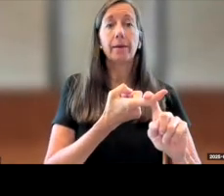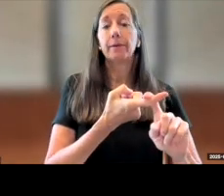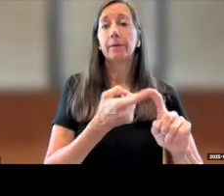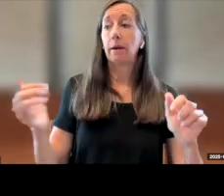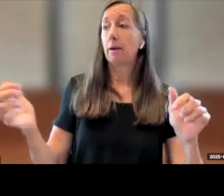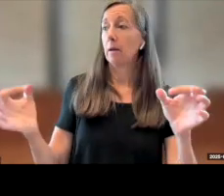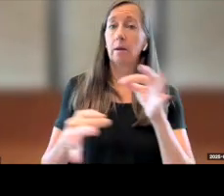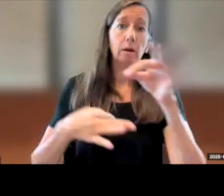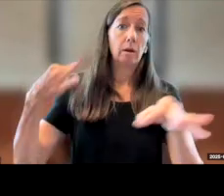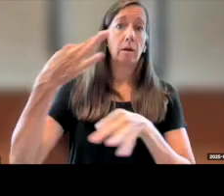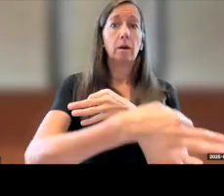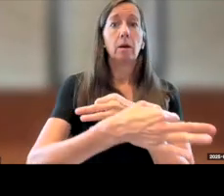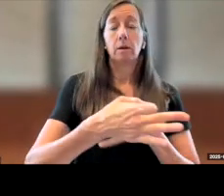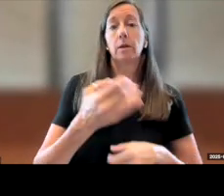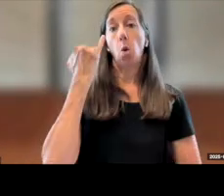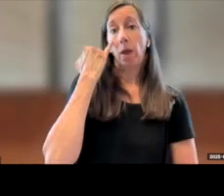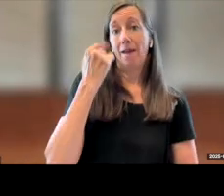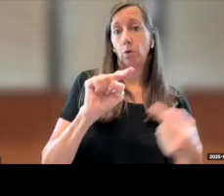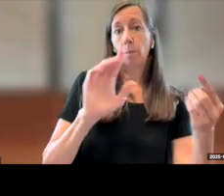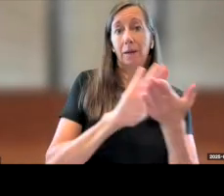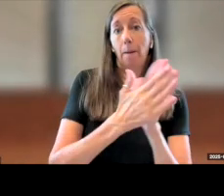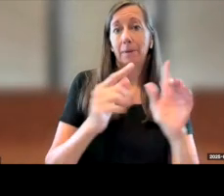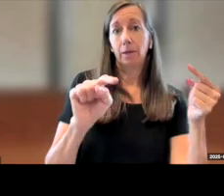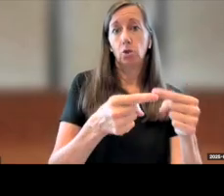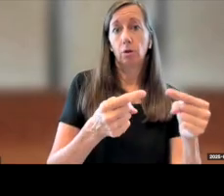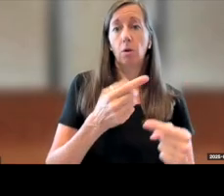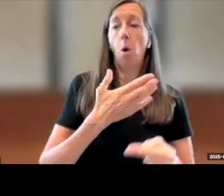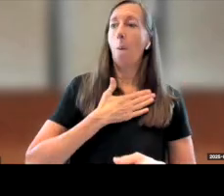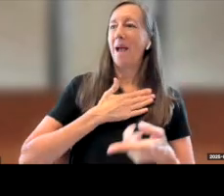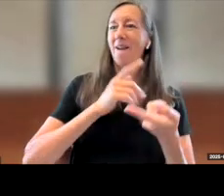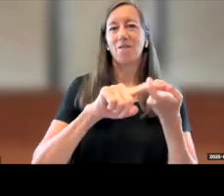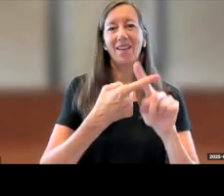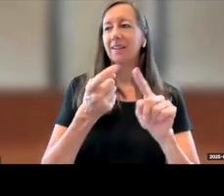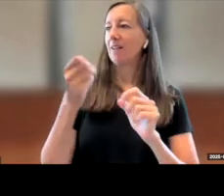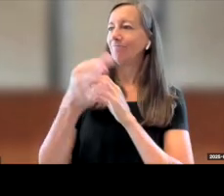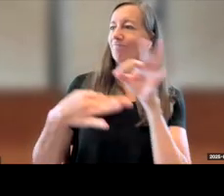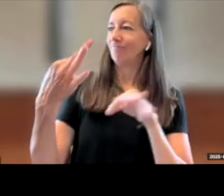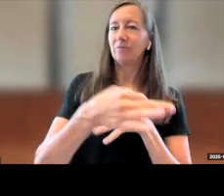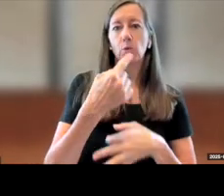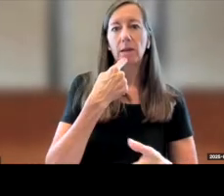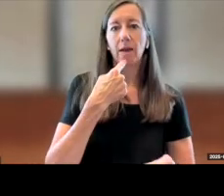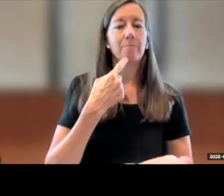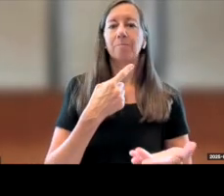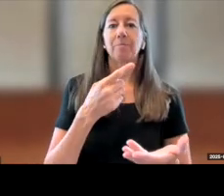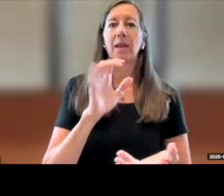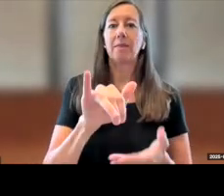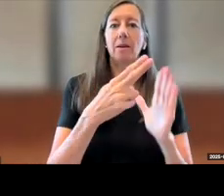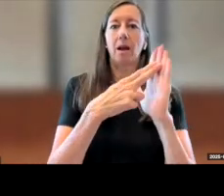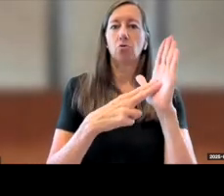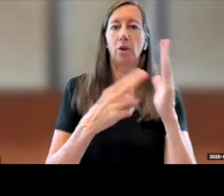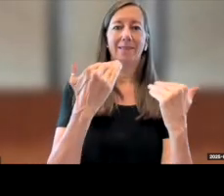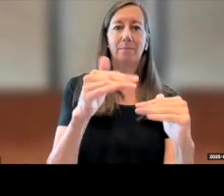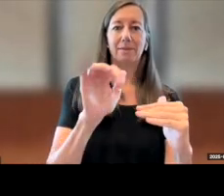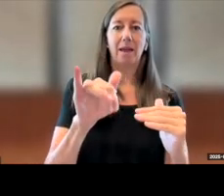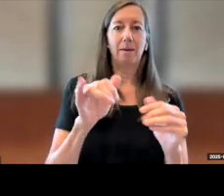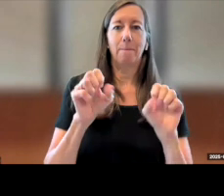step into the production. This contract limits that, and it also limits their ability to then take you and say, hey,